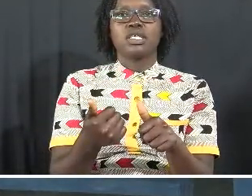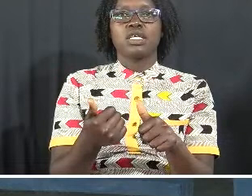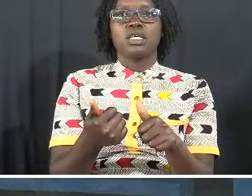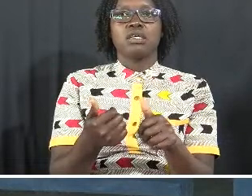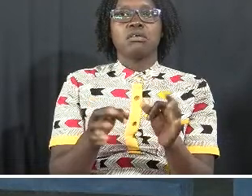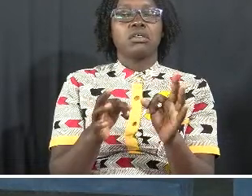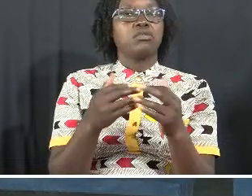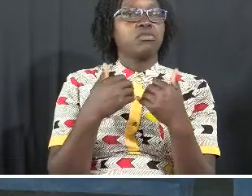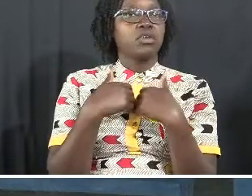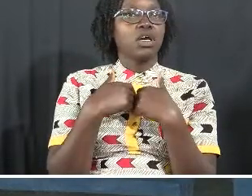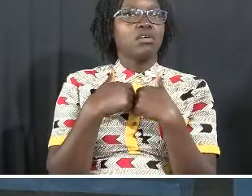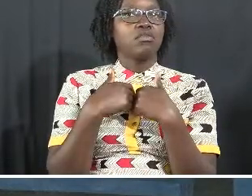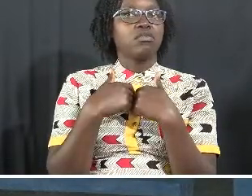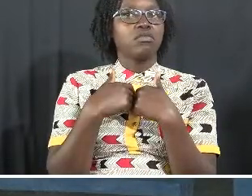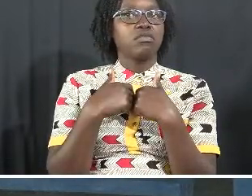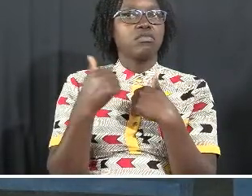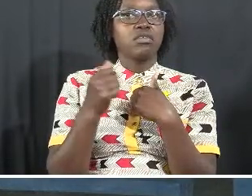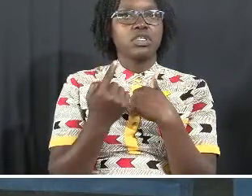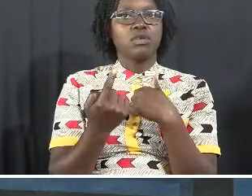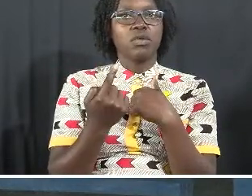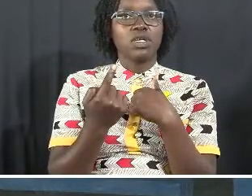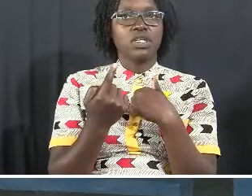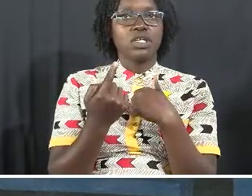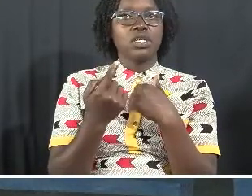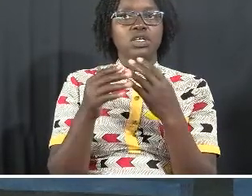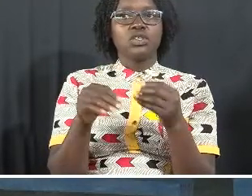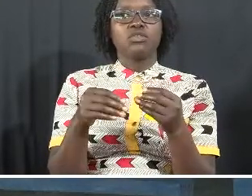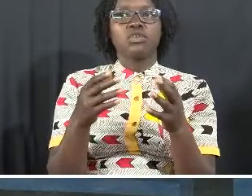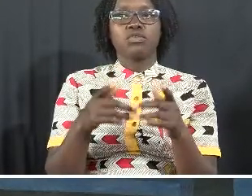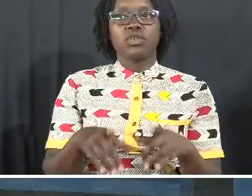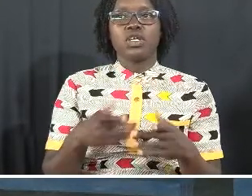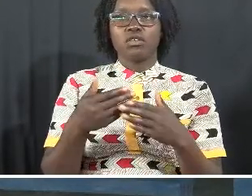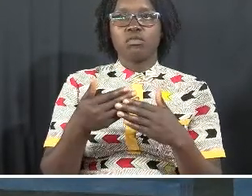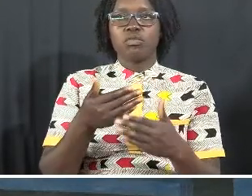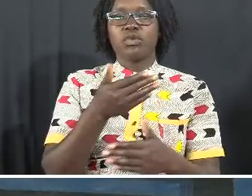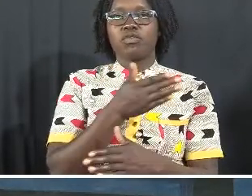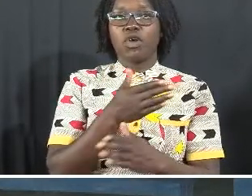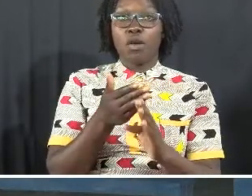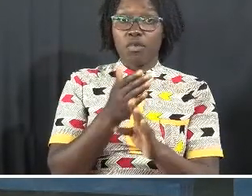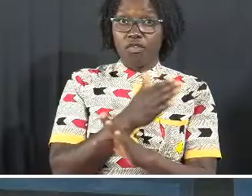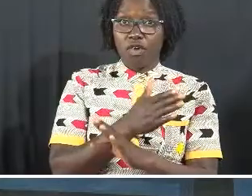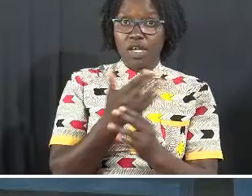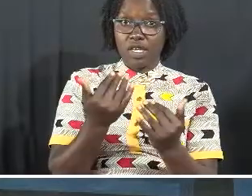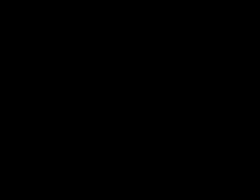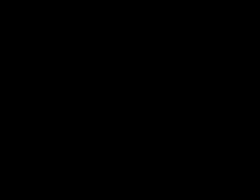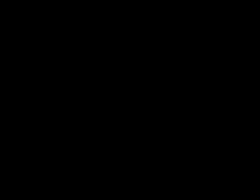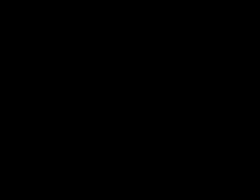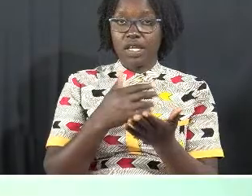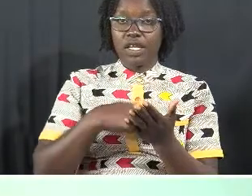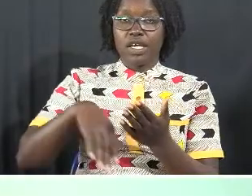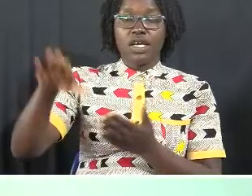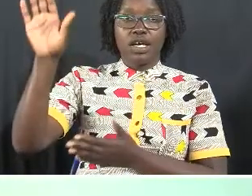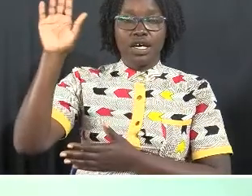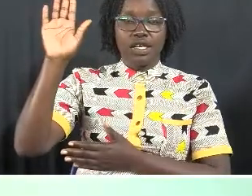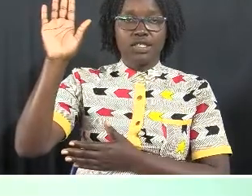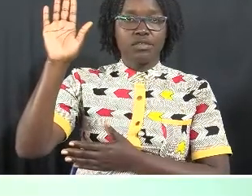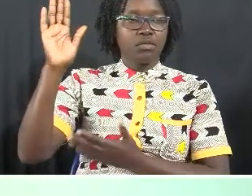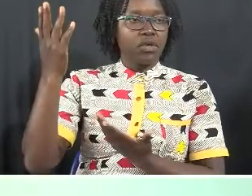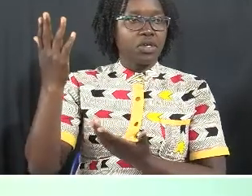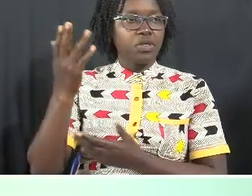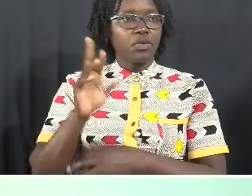person, you are among those who had given their lives before, or you are giving your life now, just raise up your hand wherever you